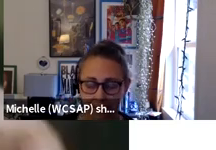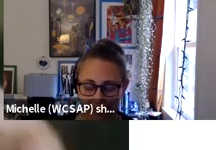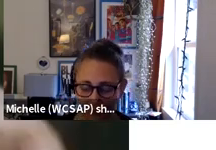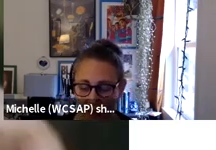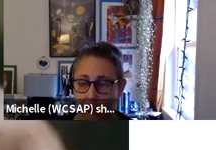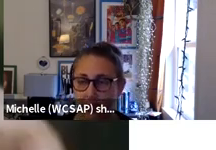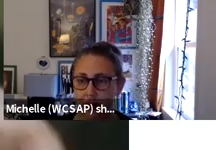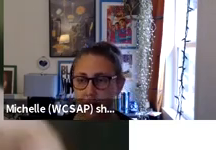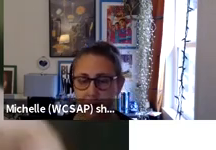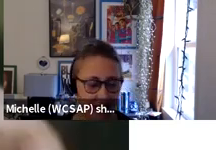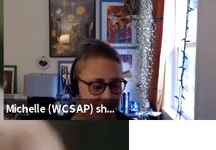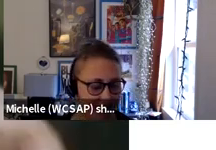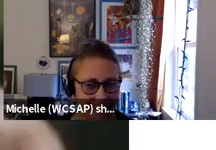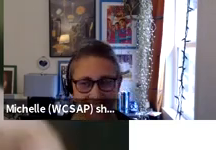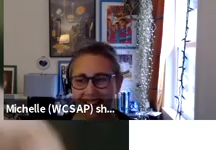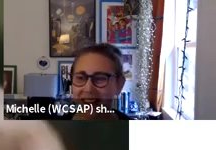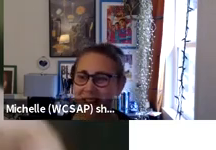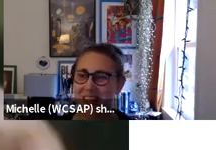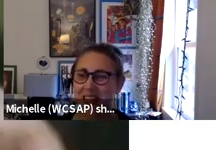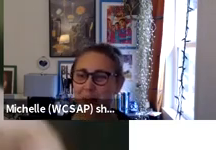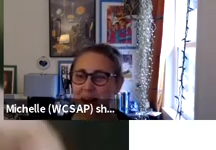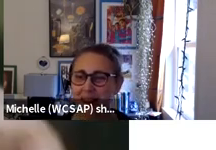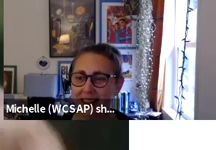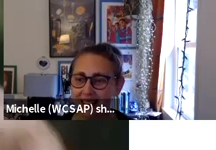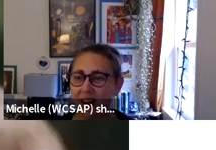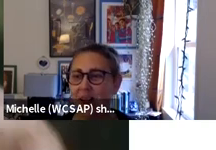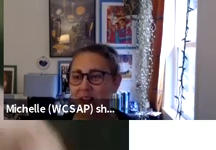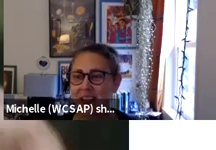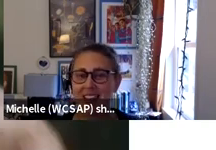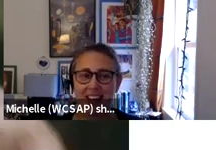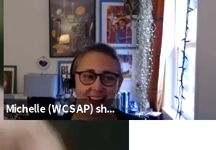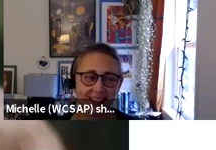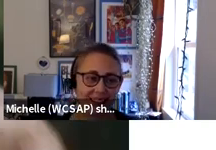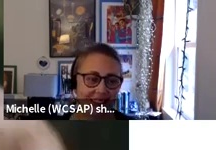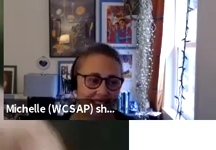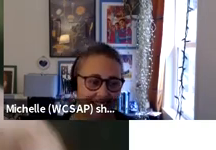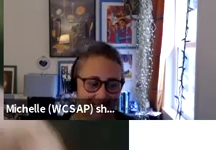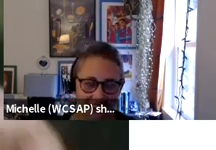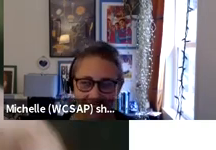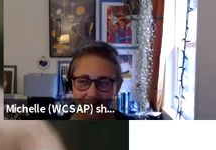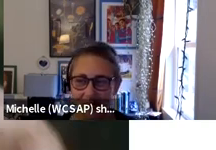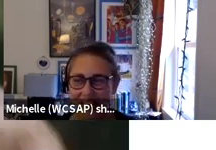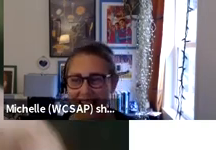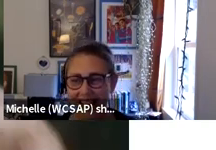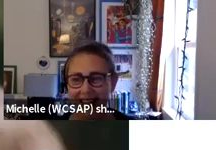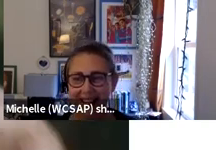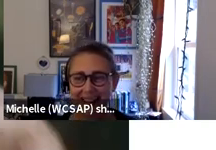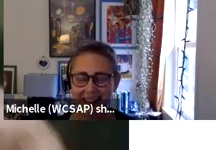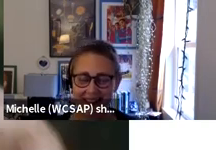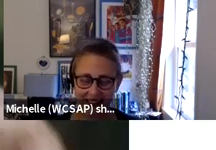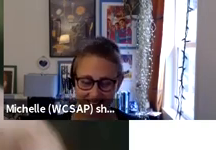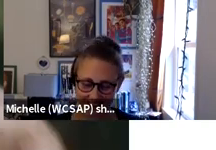Okay, now we take stretch break, because we take breaks as often as we